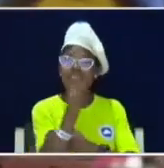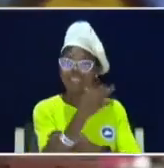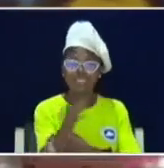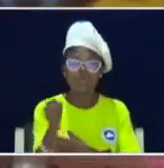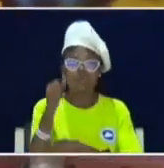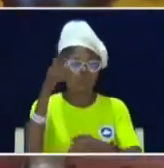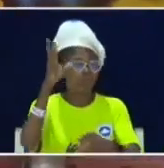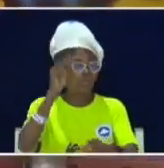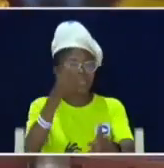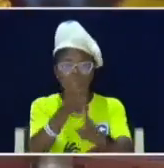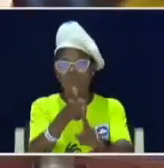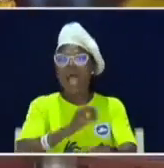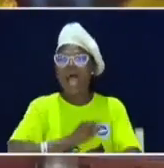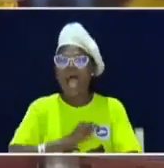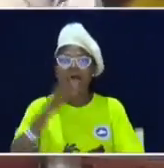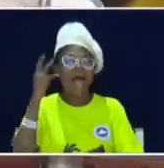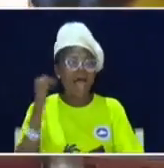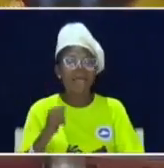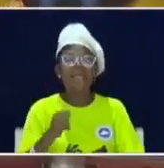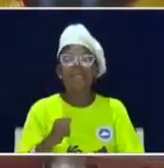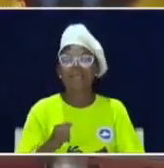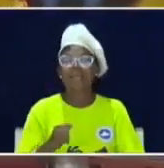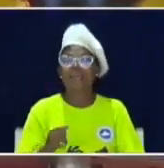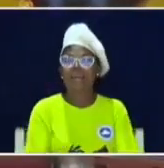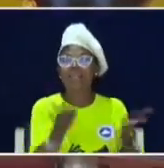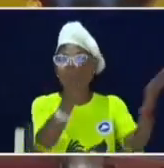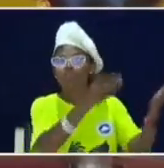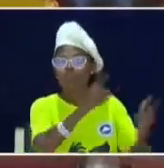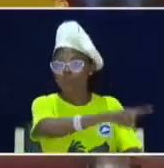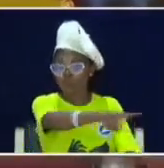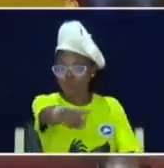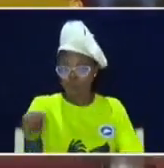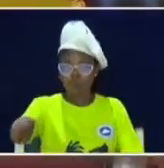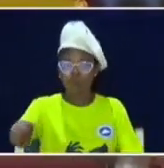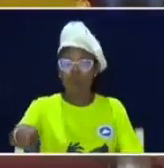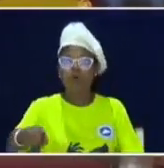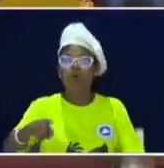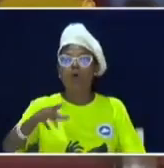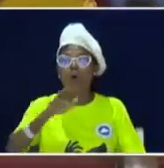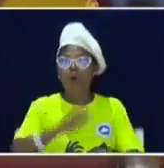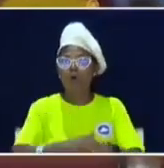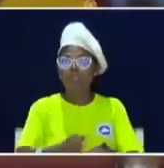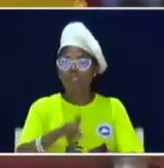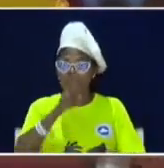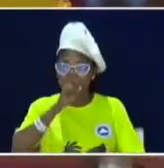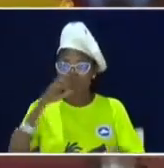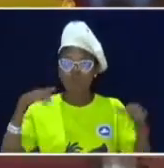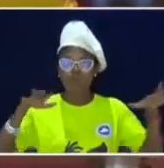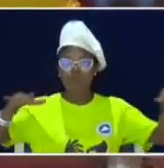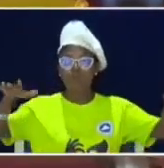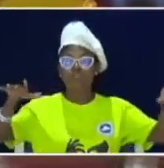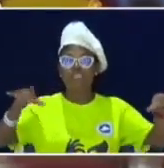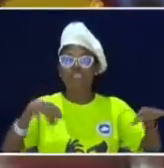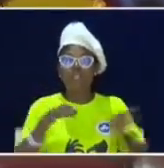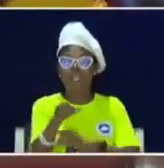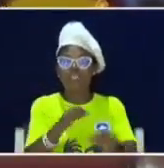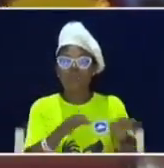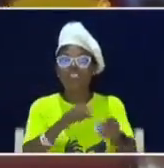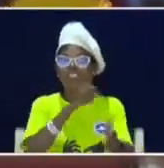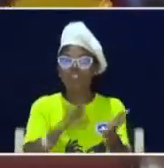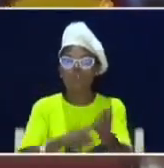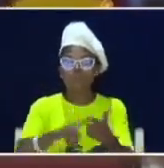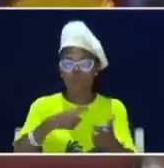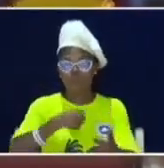God was saying to them, I carried you on an eagle's wing. And then God simply explained this thing to me. He said to me, every